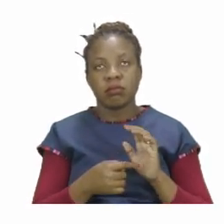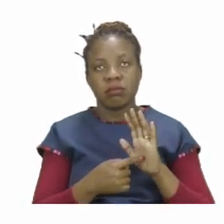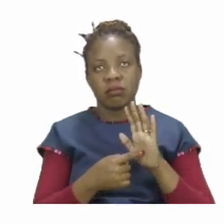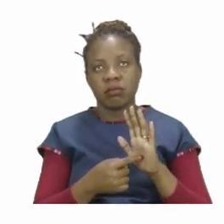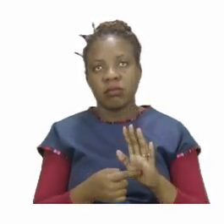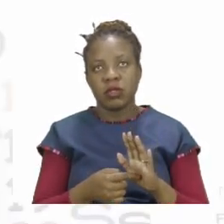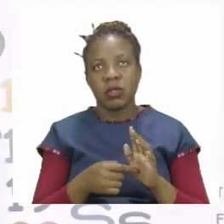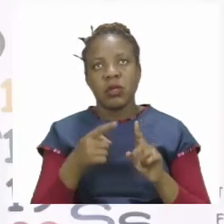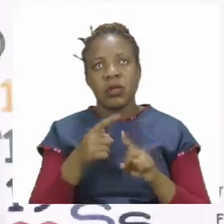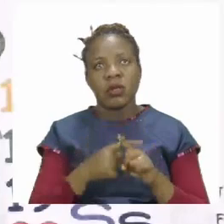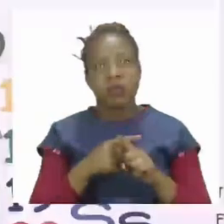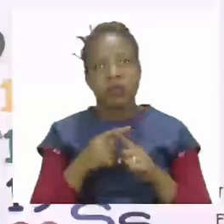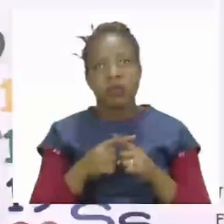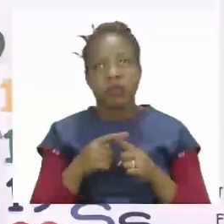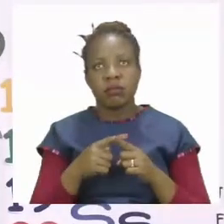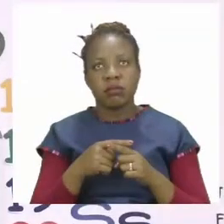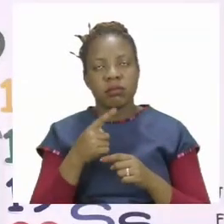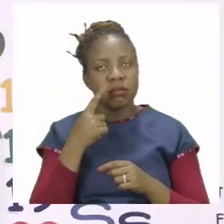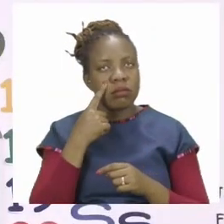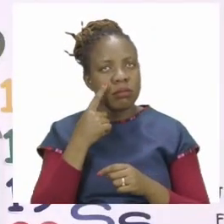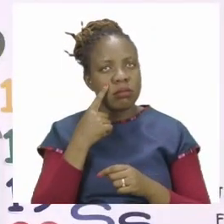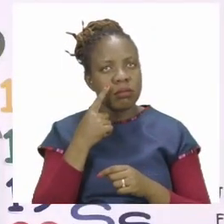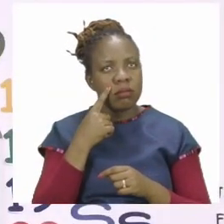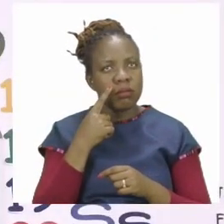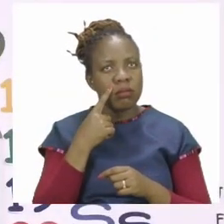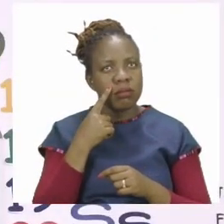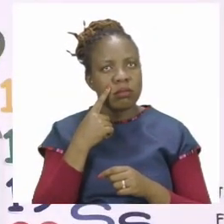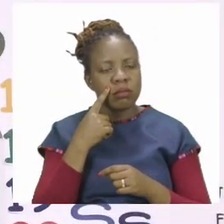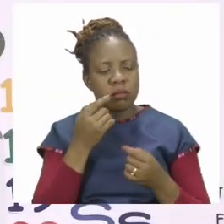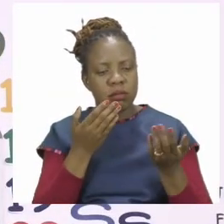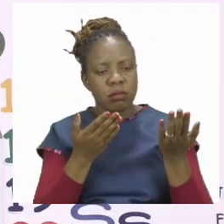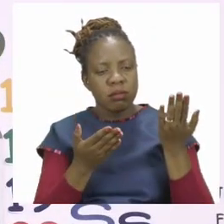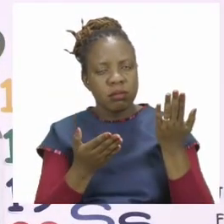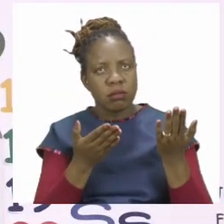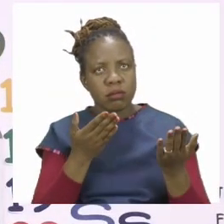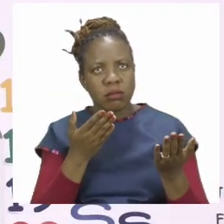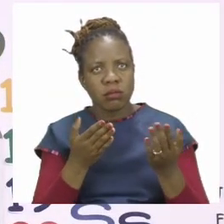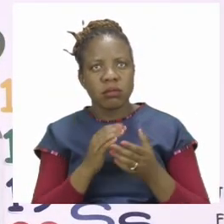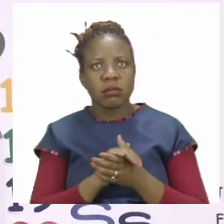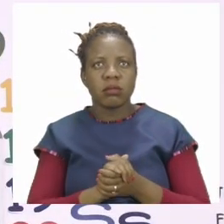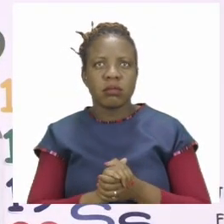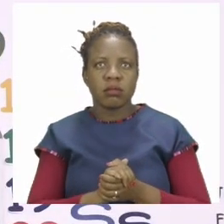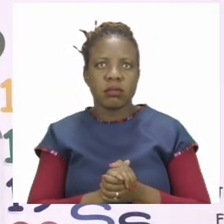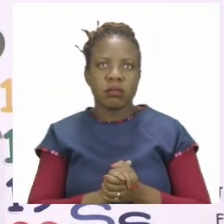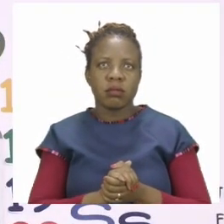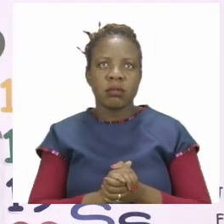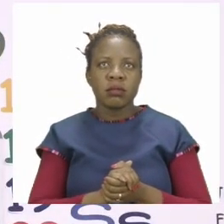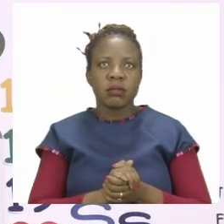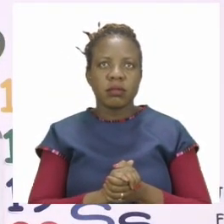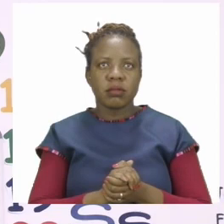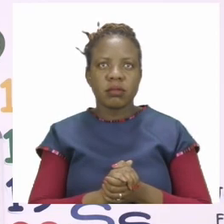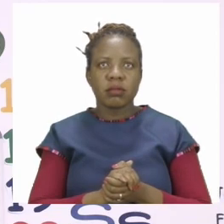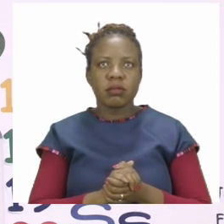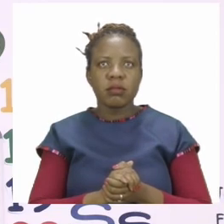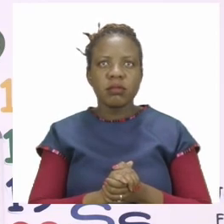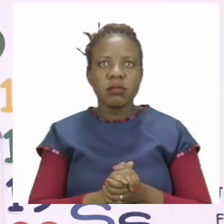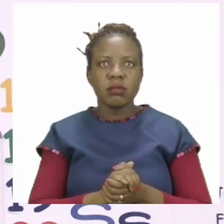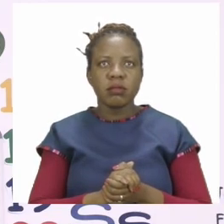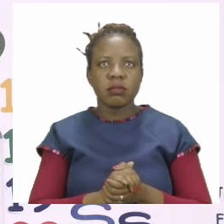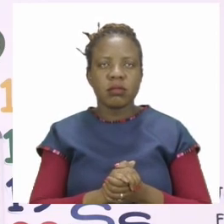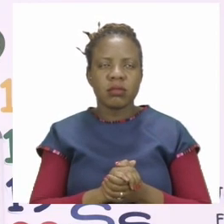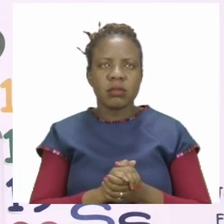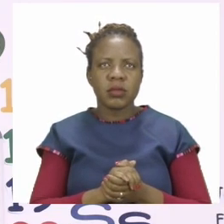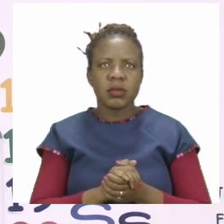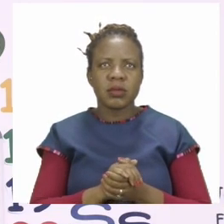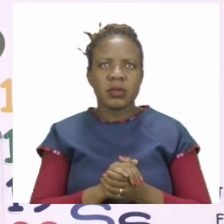we can identify these comparisons. So if we look at these words, it says